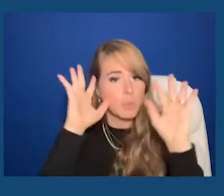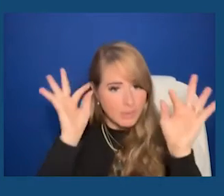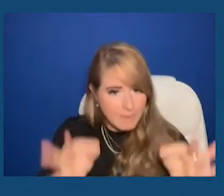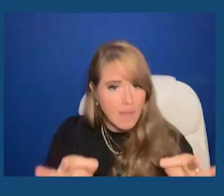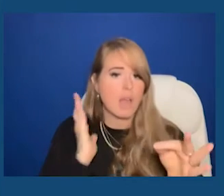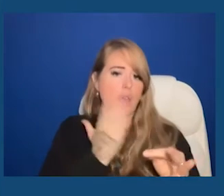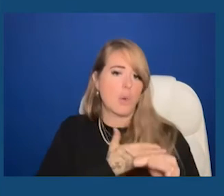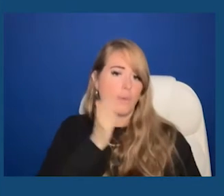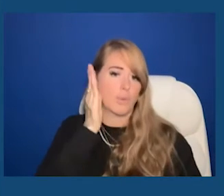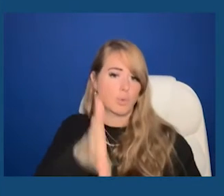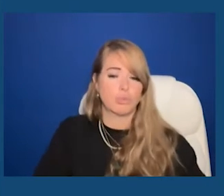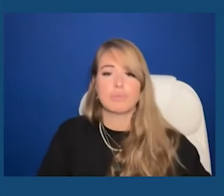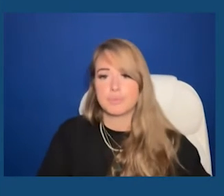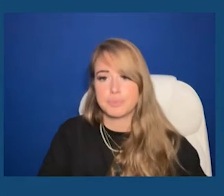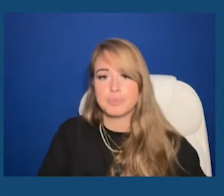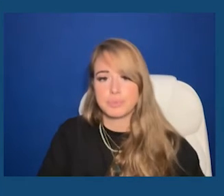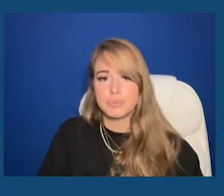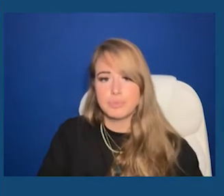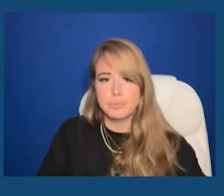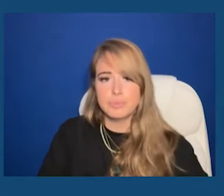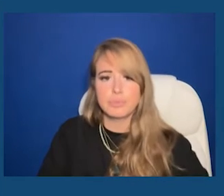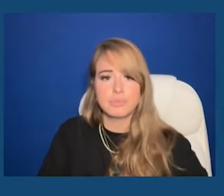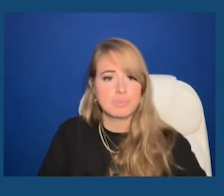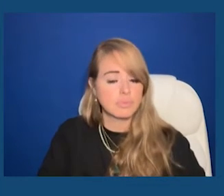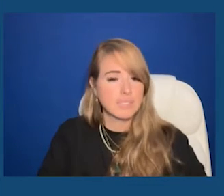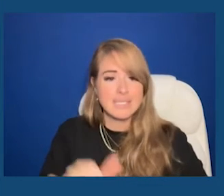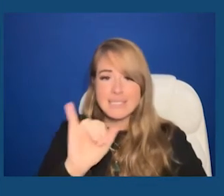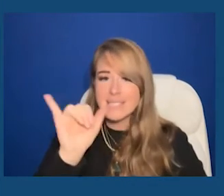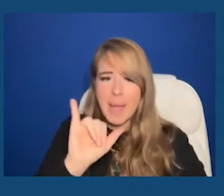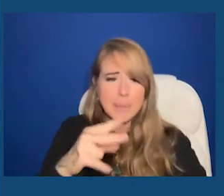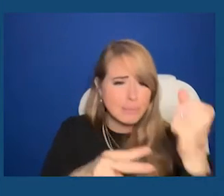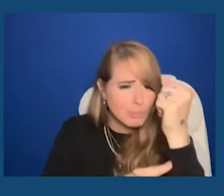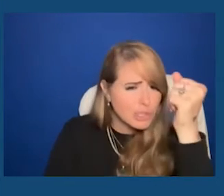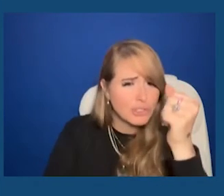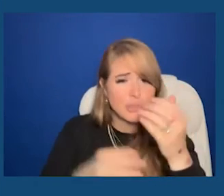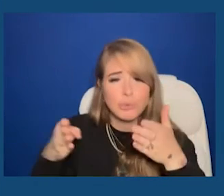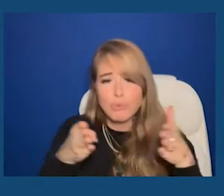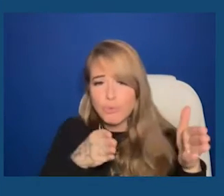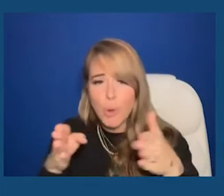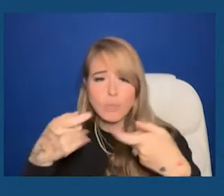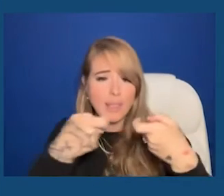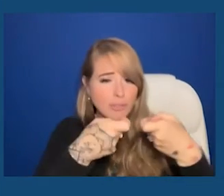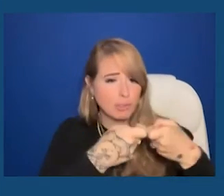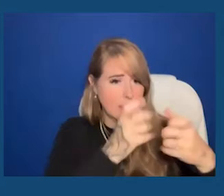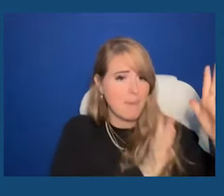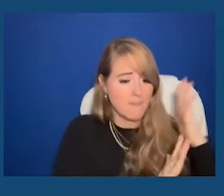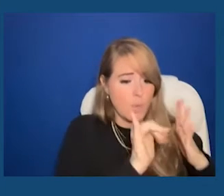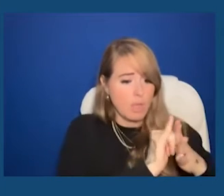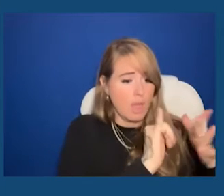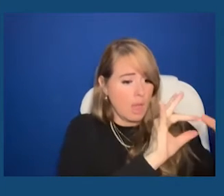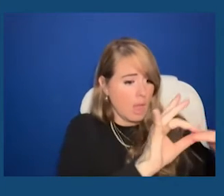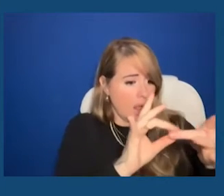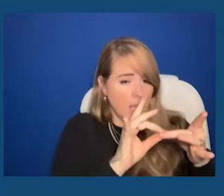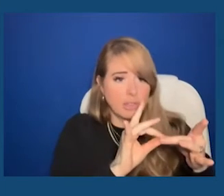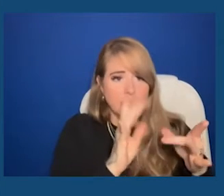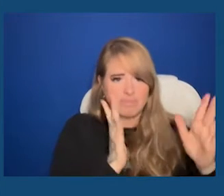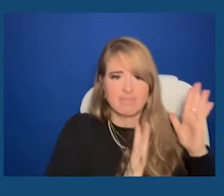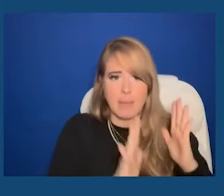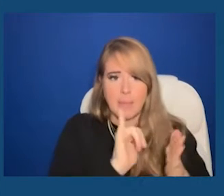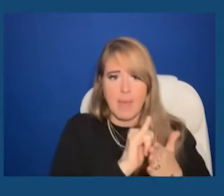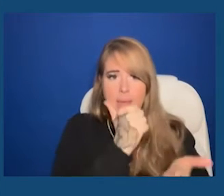future. Just as roads and bridges and electricity and connectivity powered the 20th century,